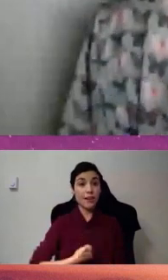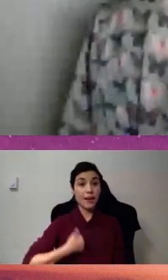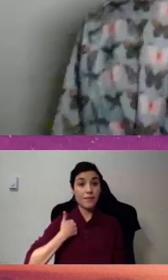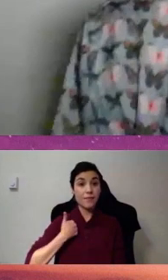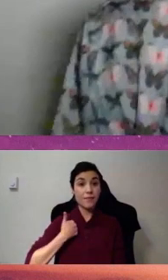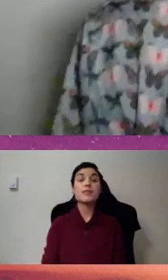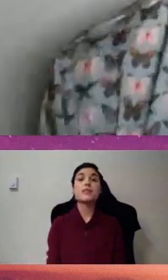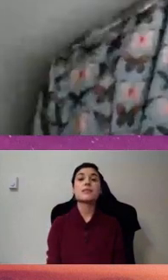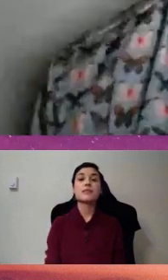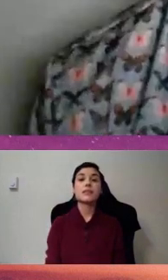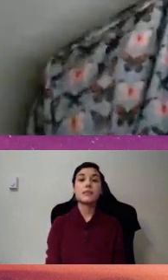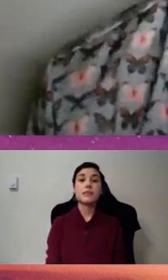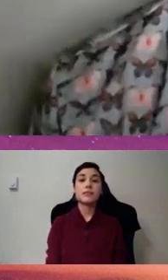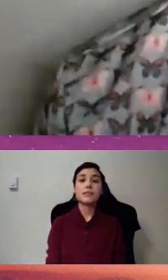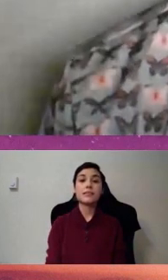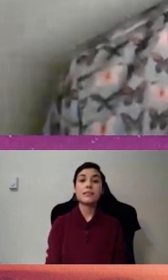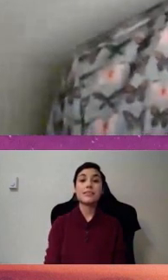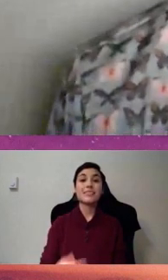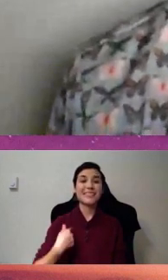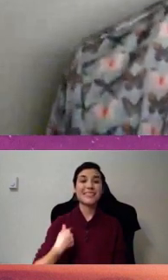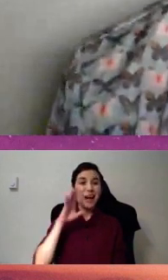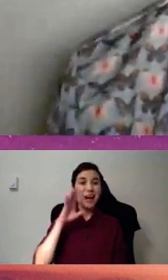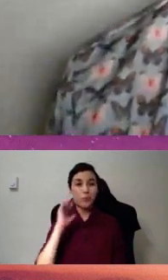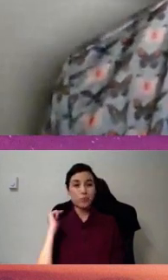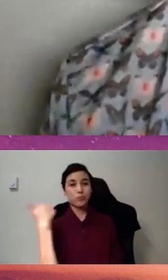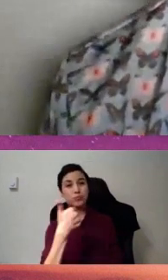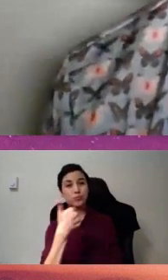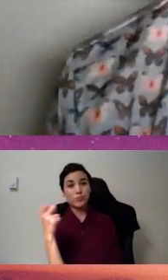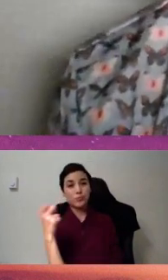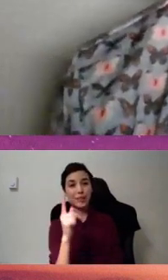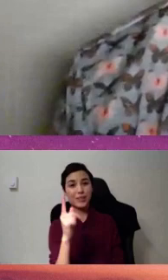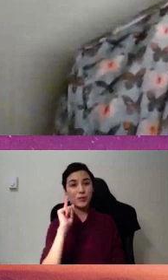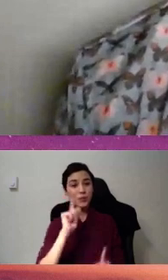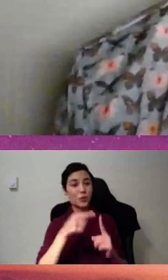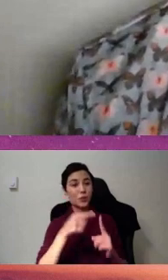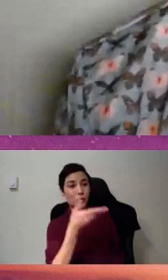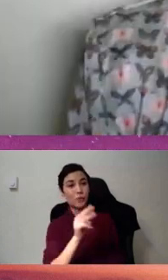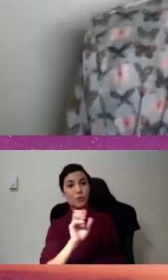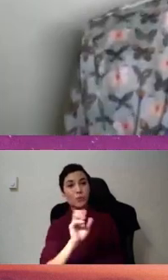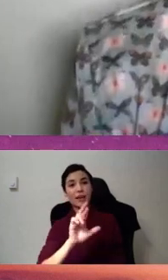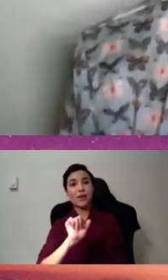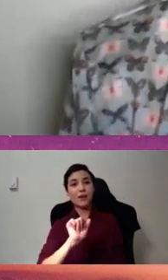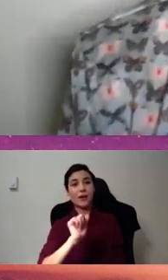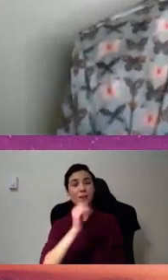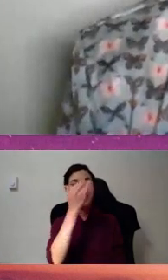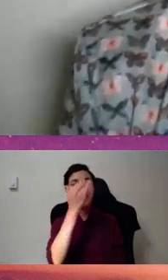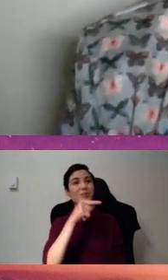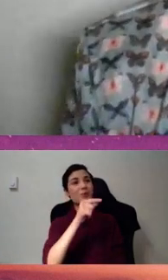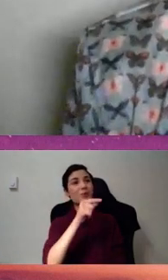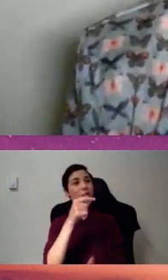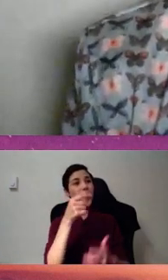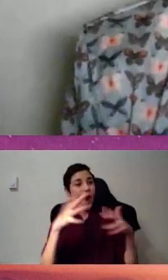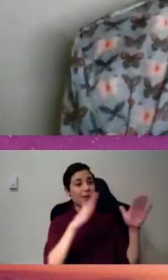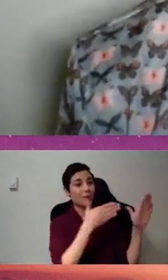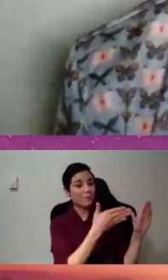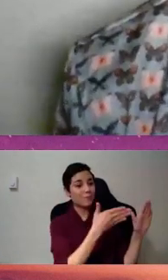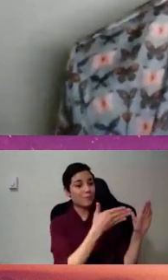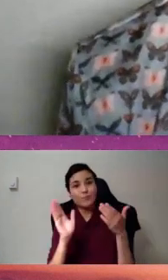I'm actually going to toss it back to you again, Mahkyra, to start us off for this next question, because you're already pivoting into it, right? Which is, what